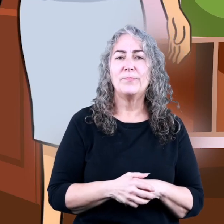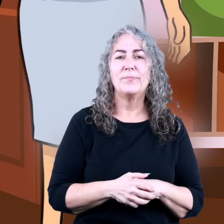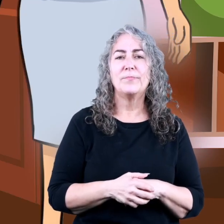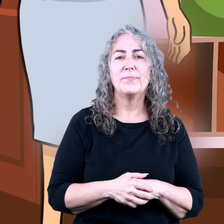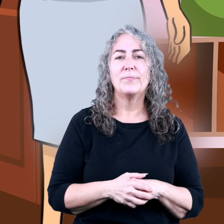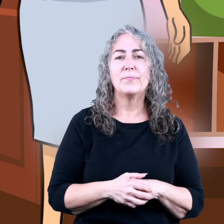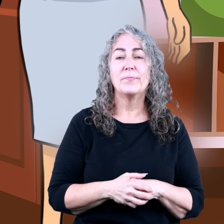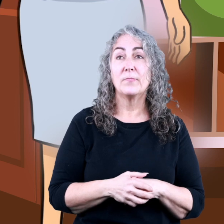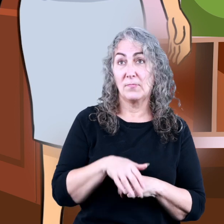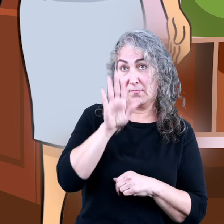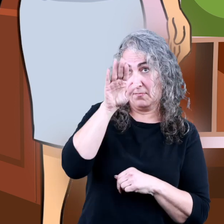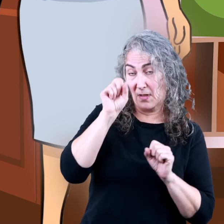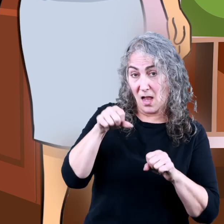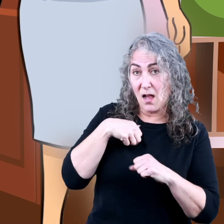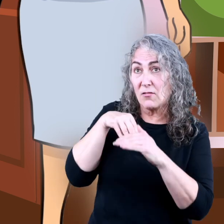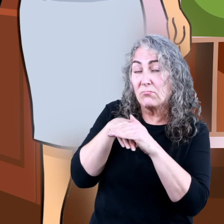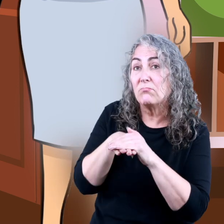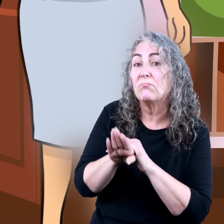said slowly.